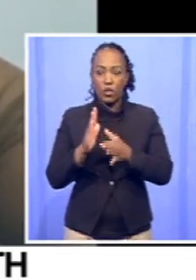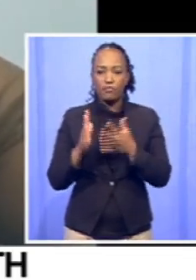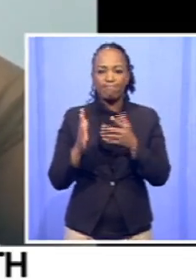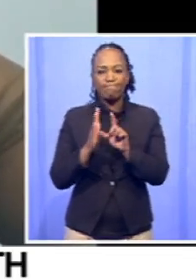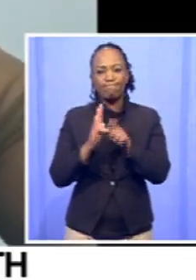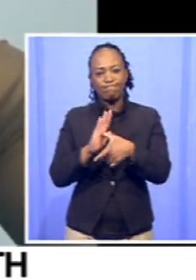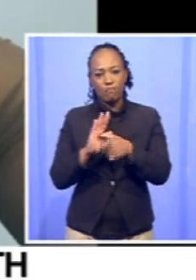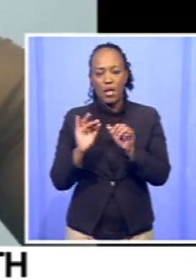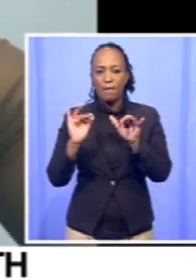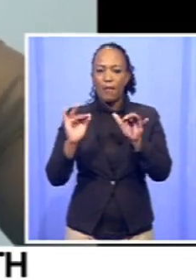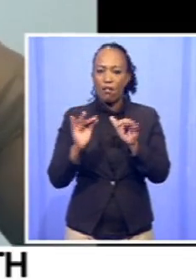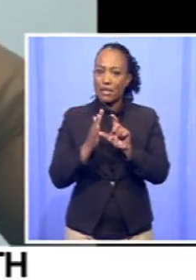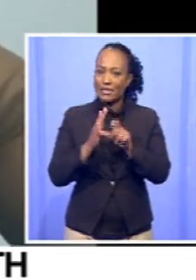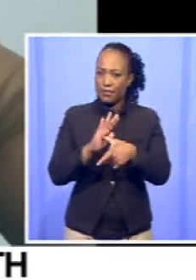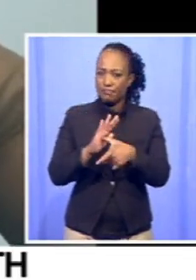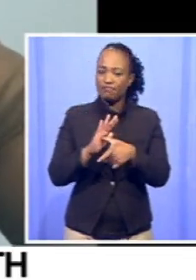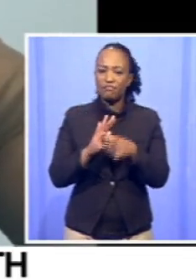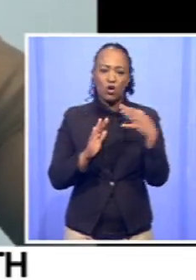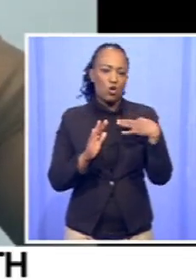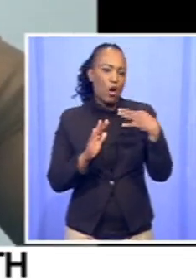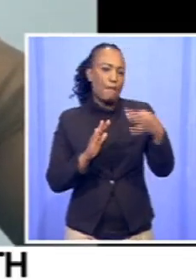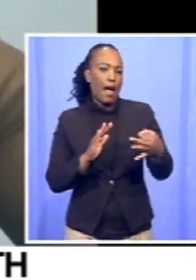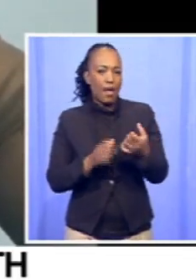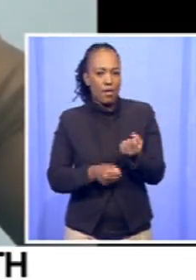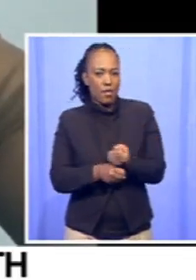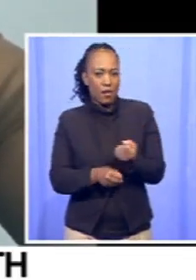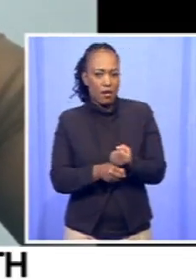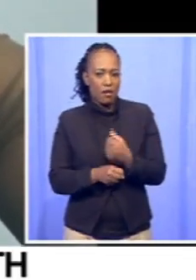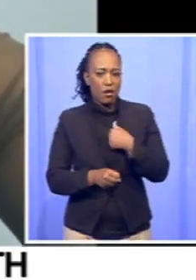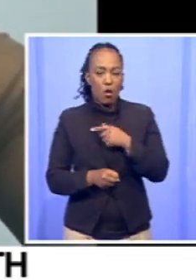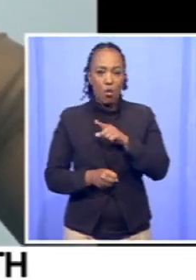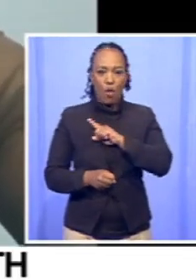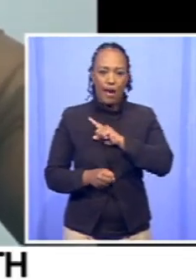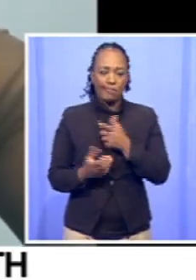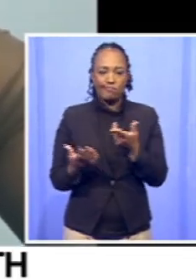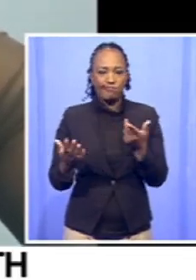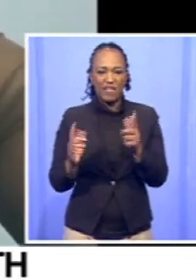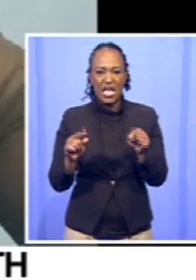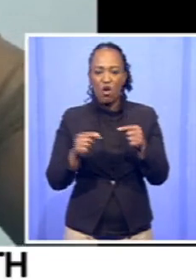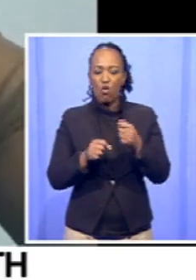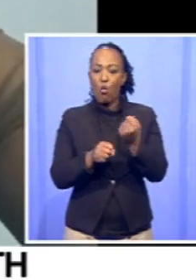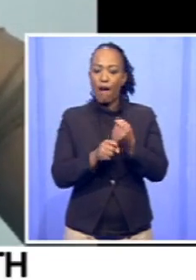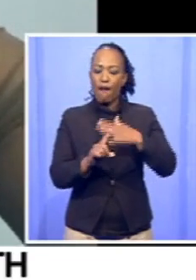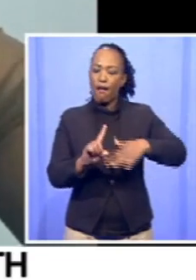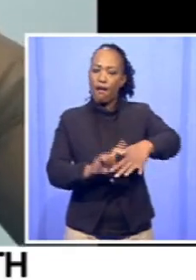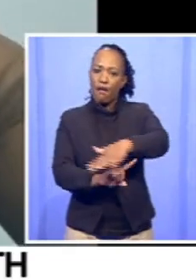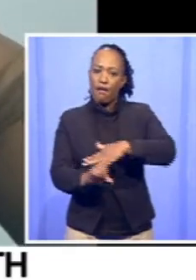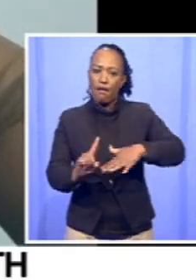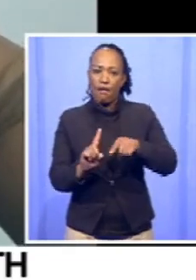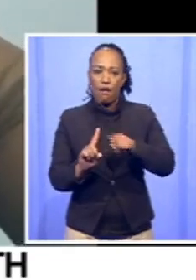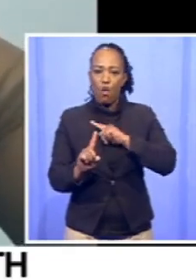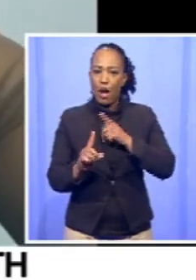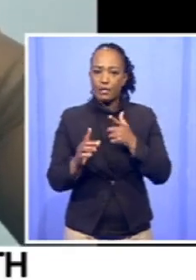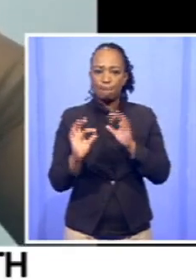and people with disabilities in general to apply for jobs, to think that they will not be able to work in a space where they will not be given a